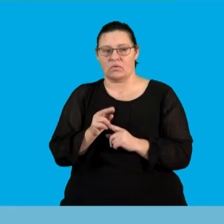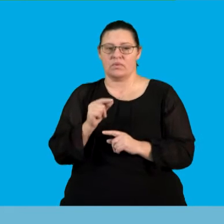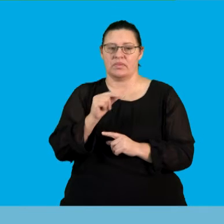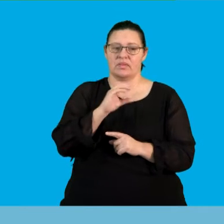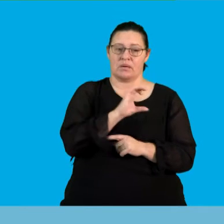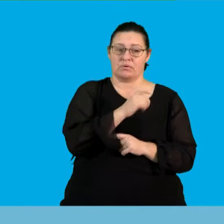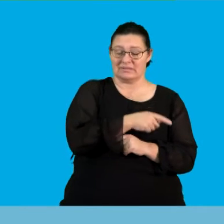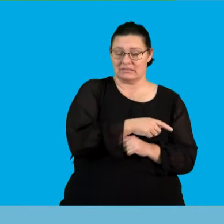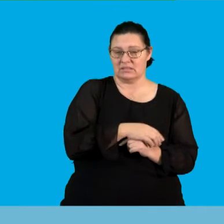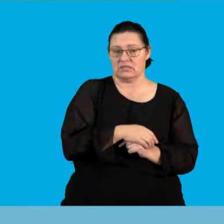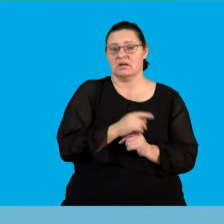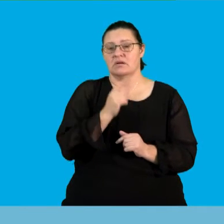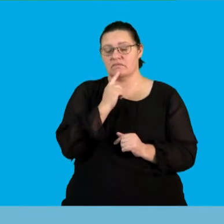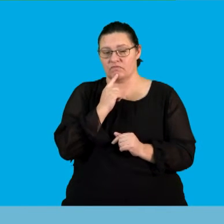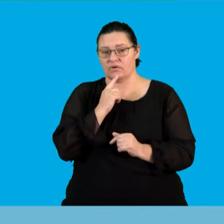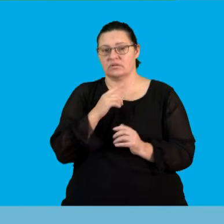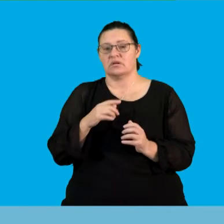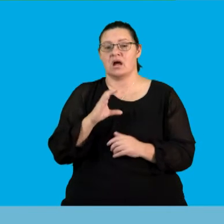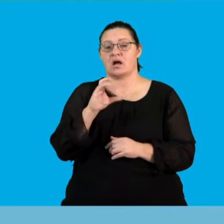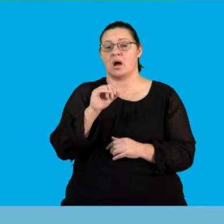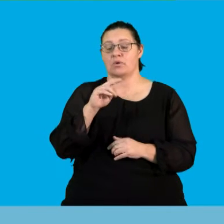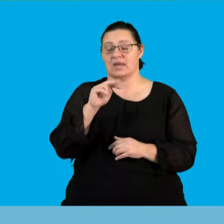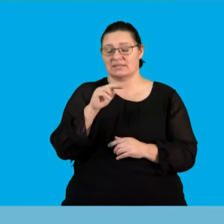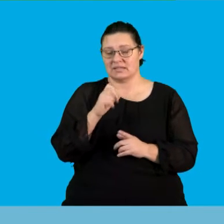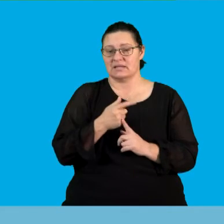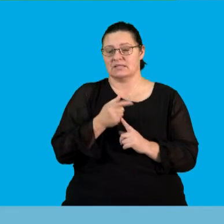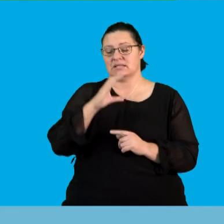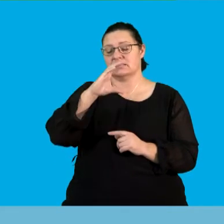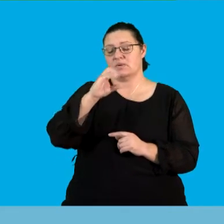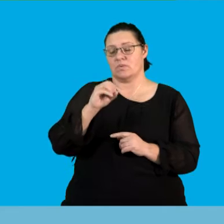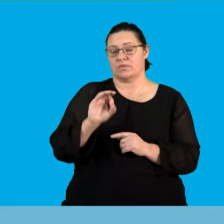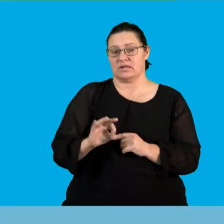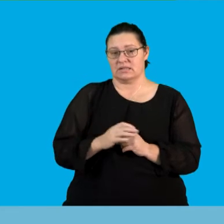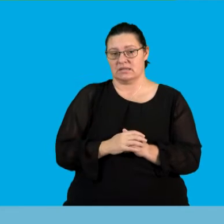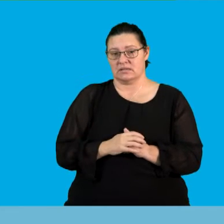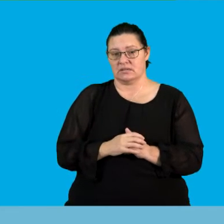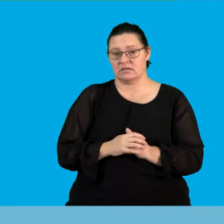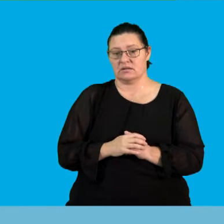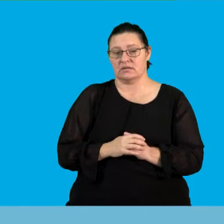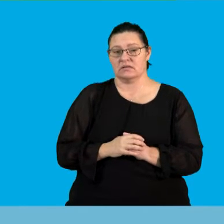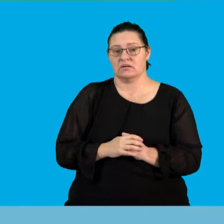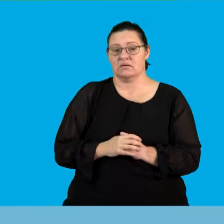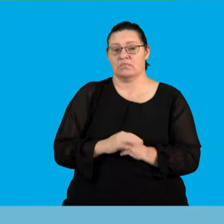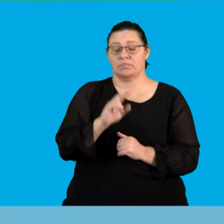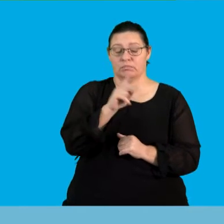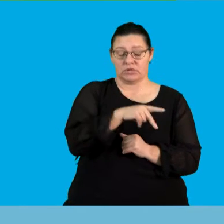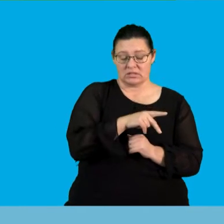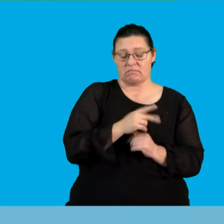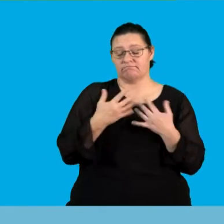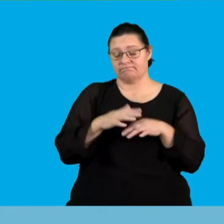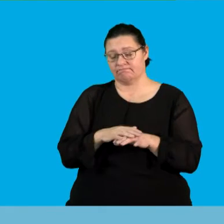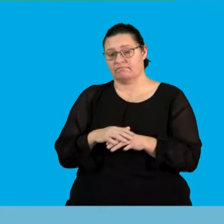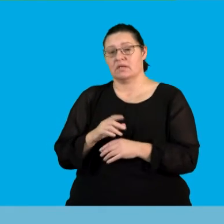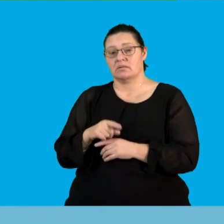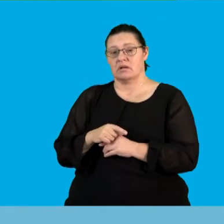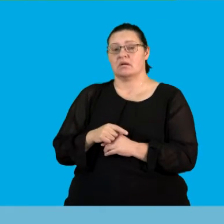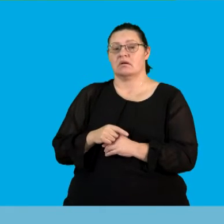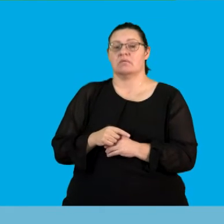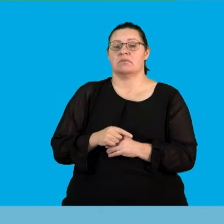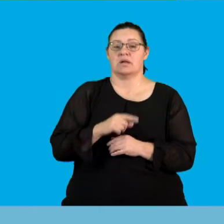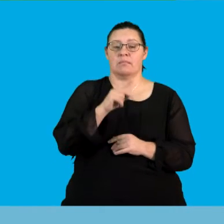with a carbonate, and we do know that the formula for carbonate is CO3. So when potassium reacts with carbonate, it forms